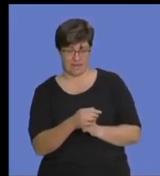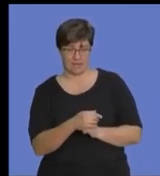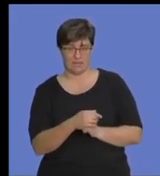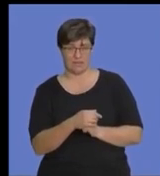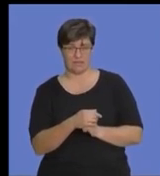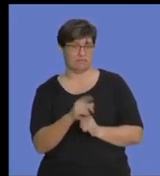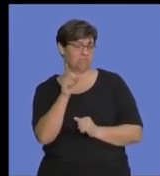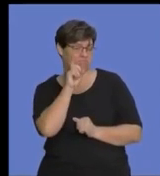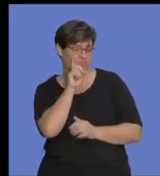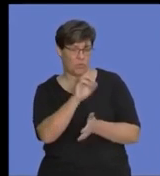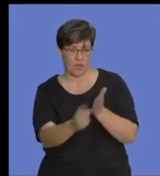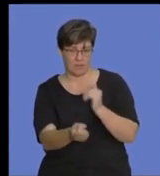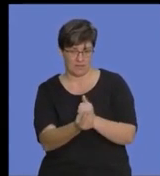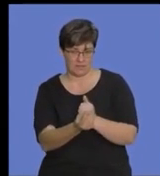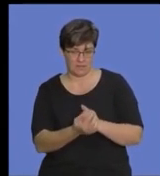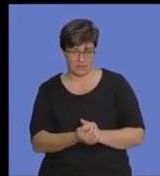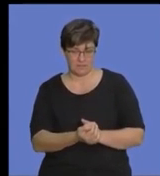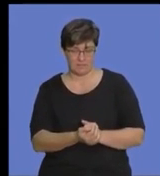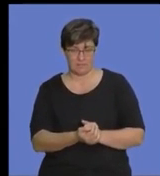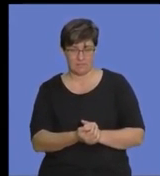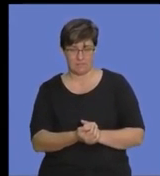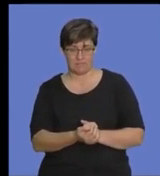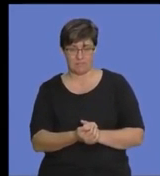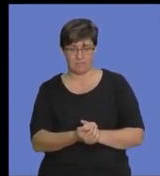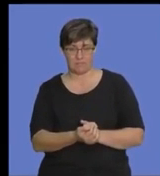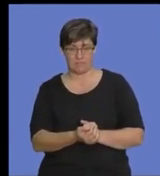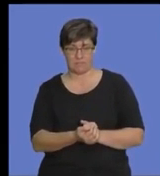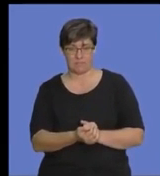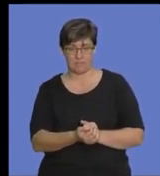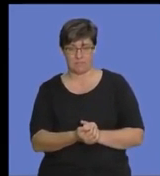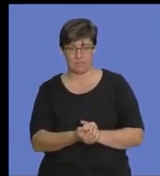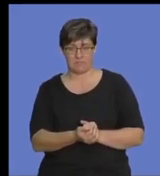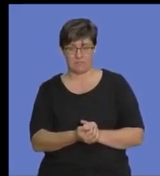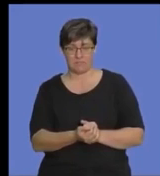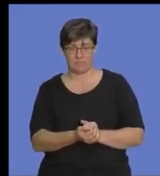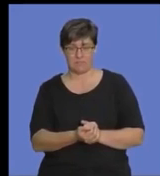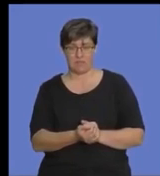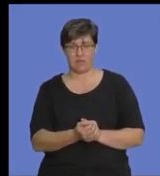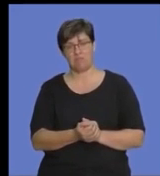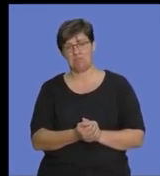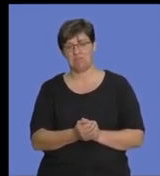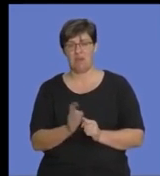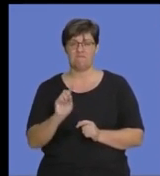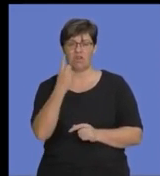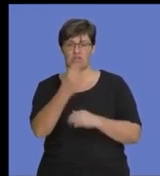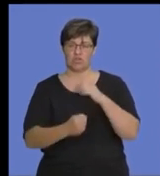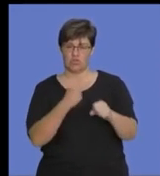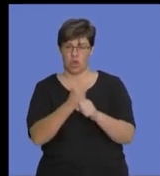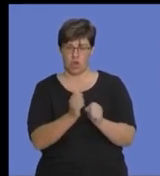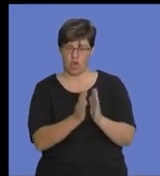line perspective, you see what is happening here. So for the first